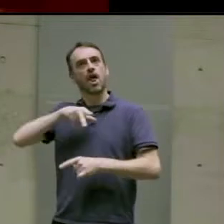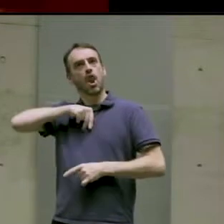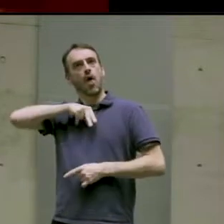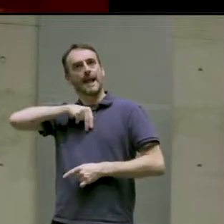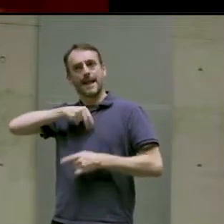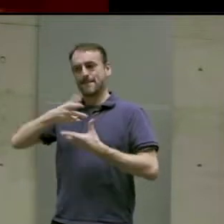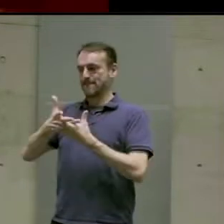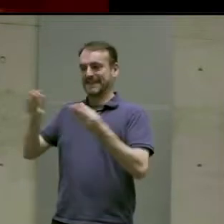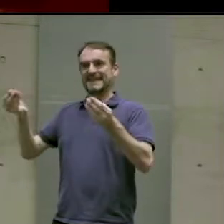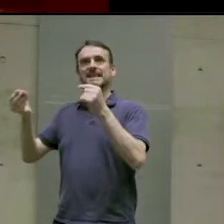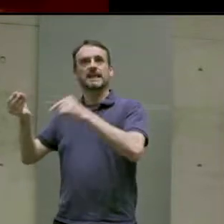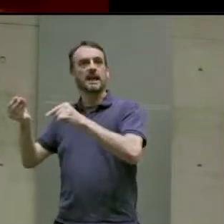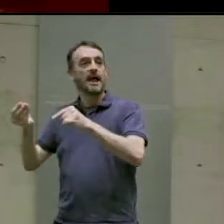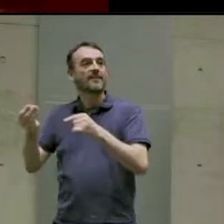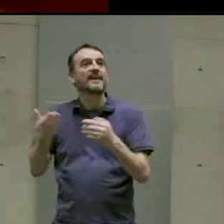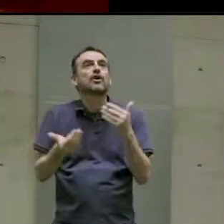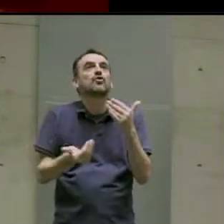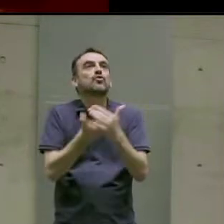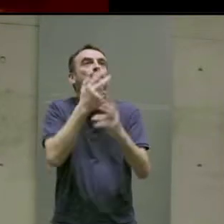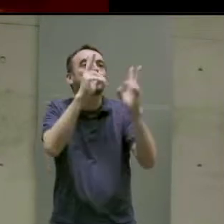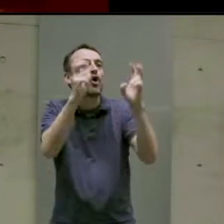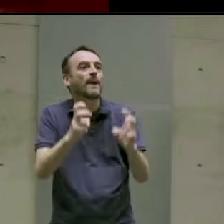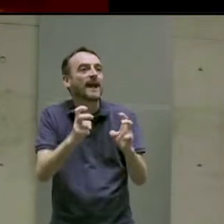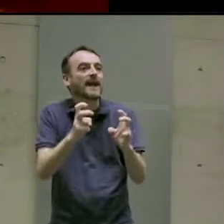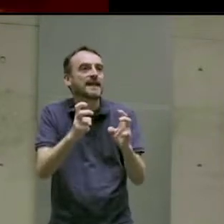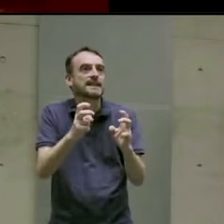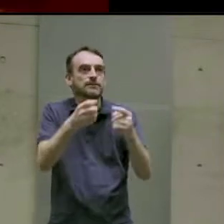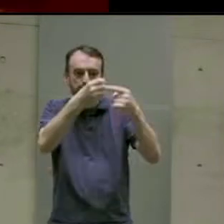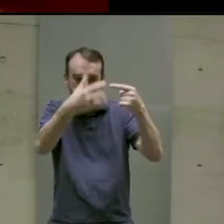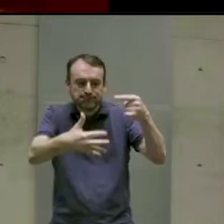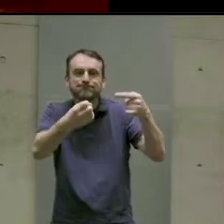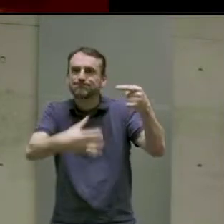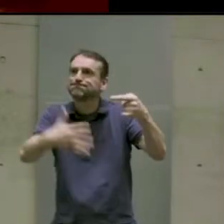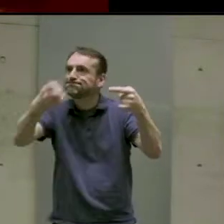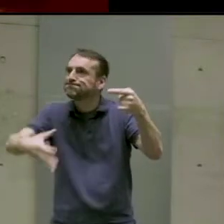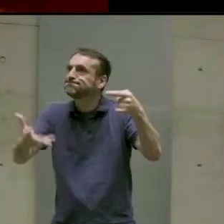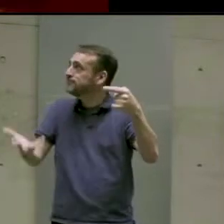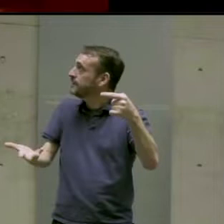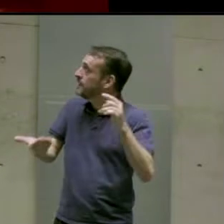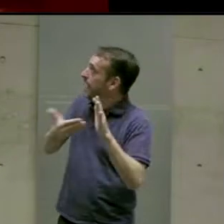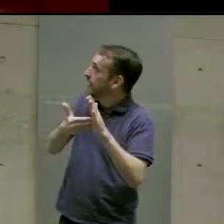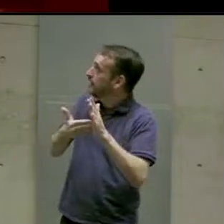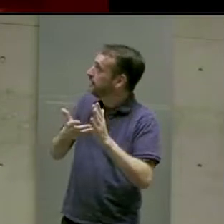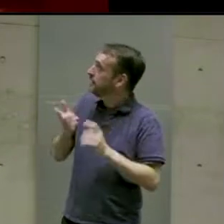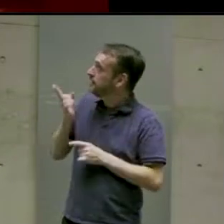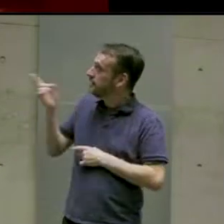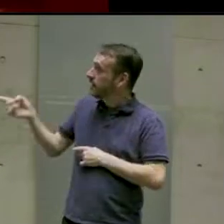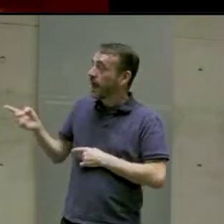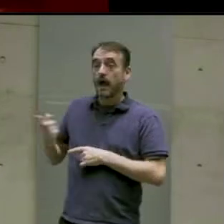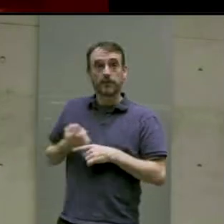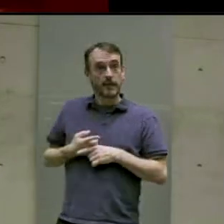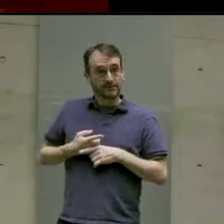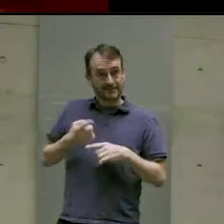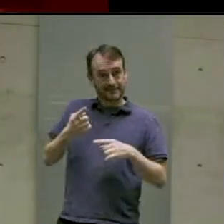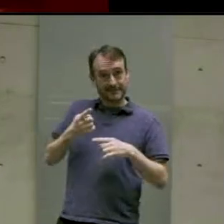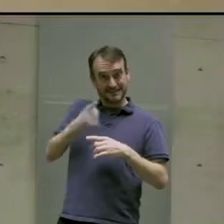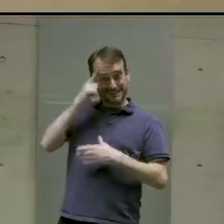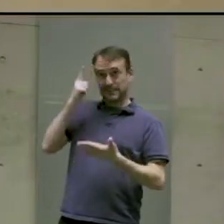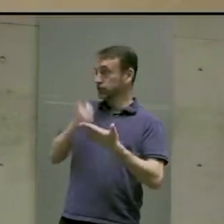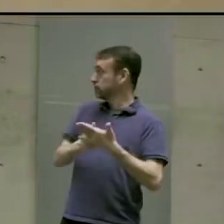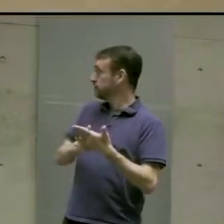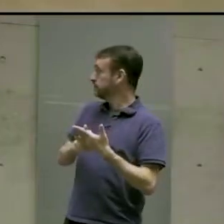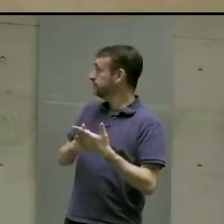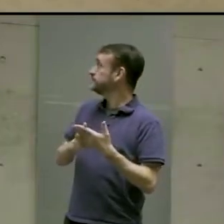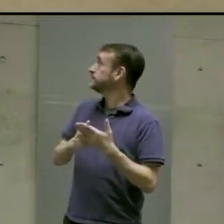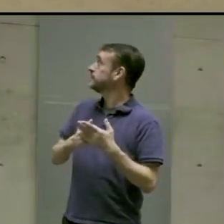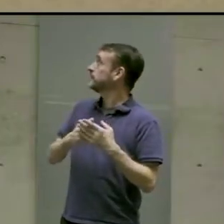topics to think about. So those 2 topics were added, but also each time you make a decision, the clock moves.